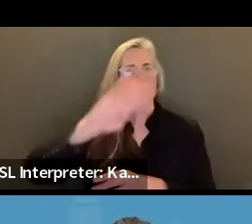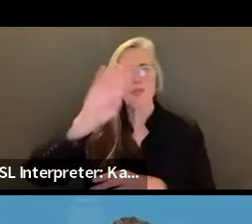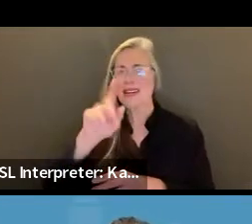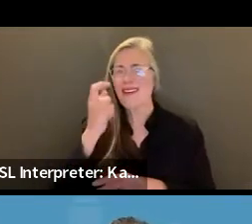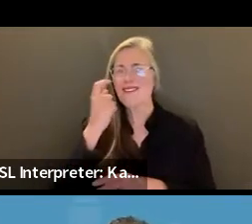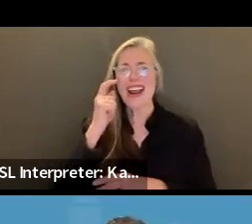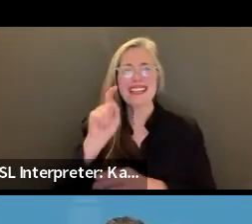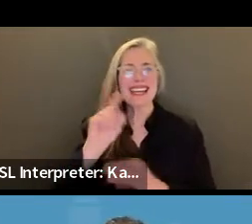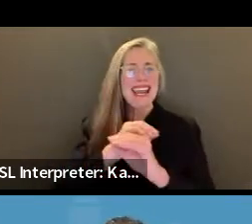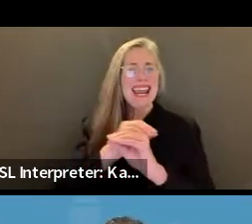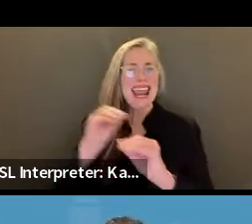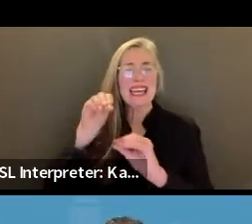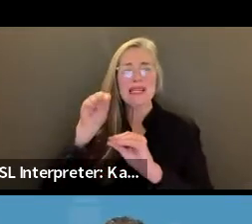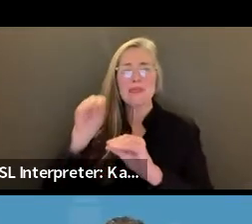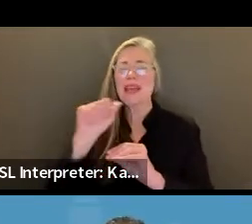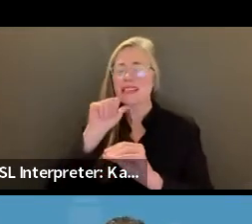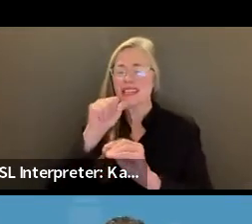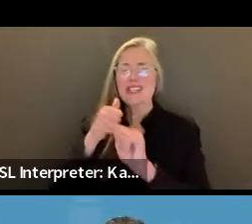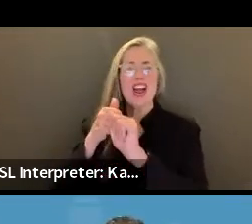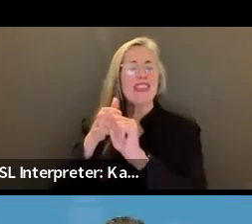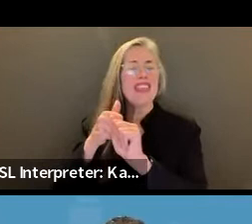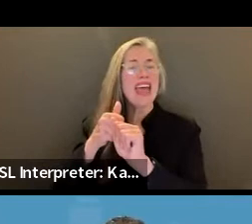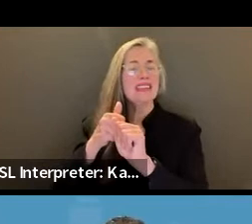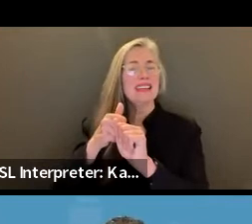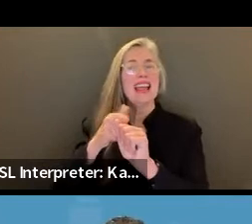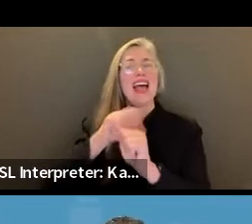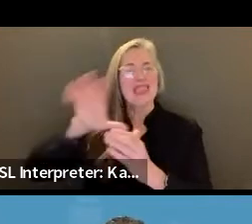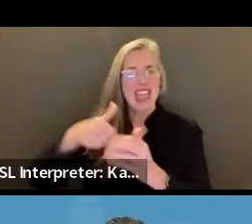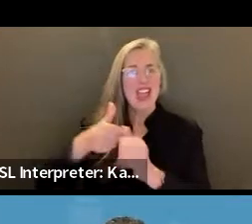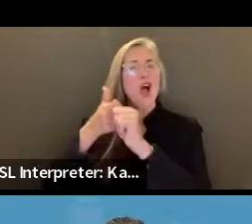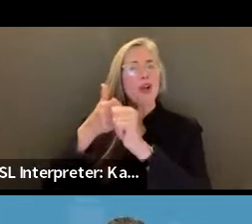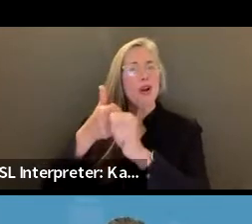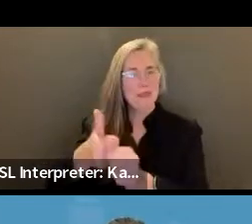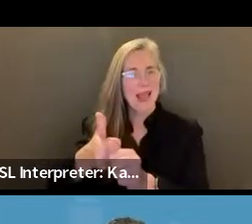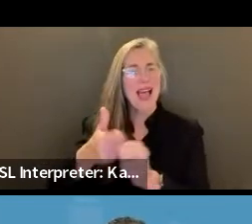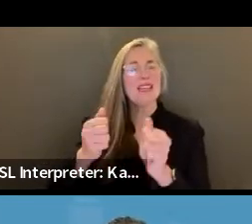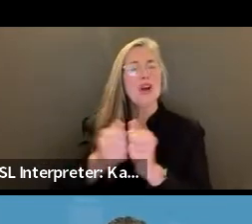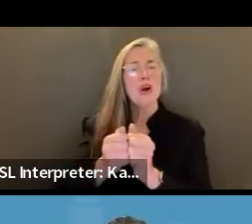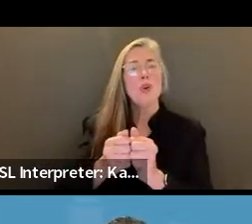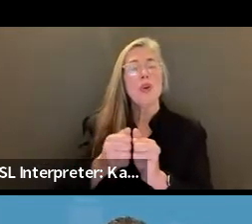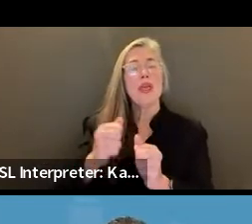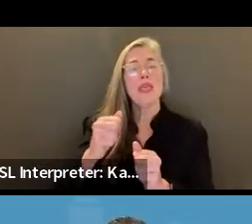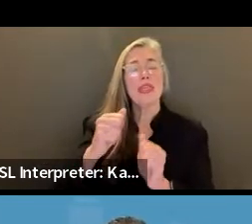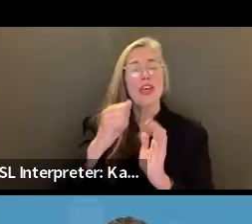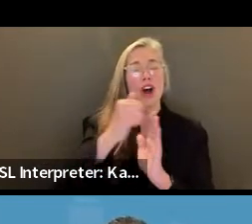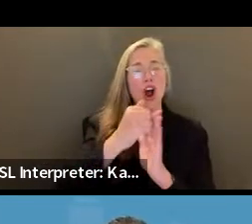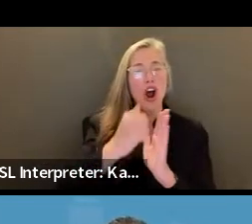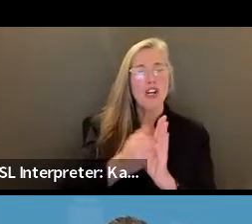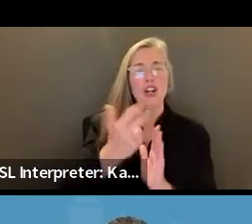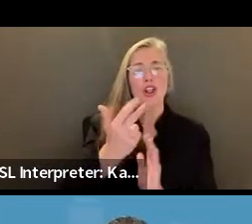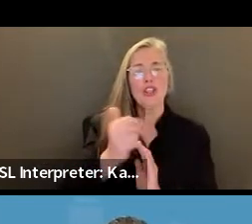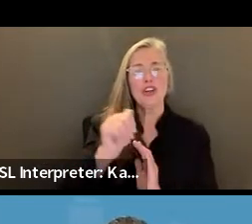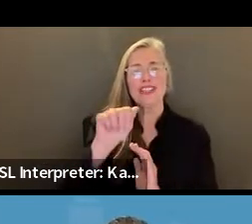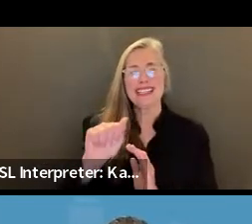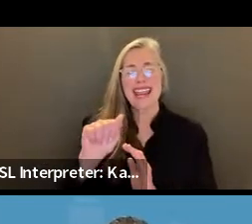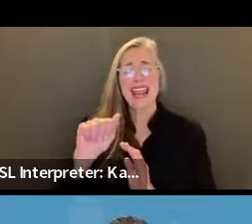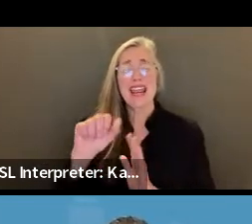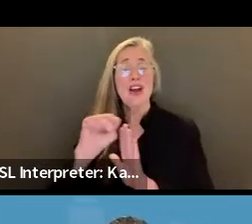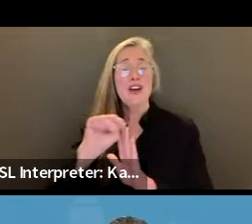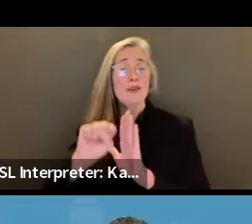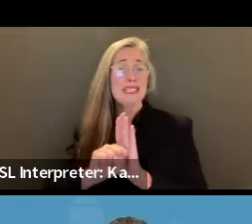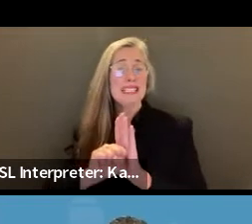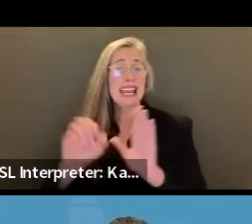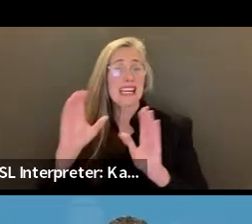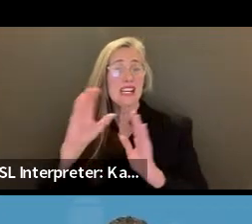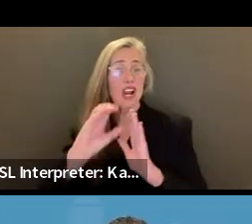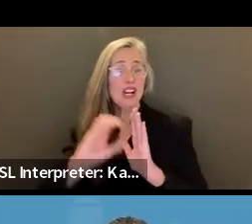any expenditures that did not comply with either Article 13A of the state constitution or the bond measure